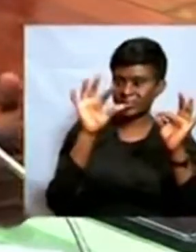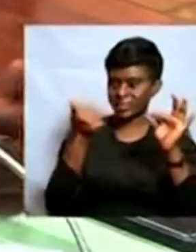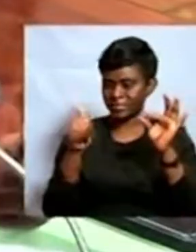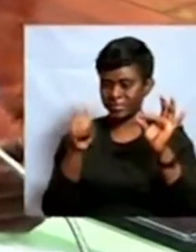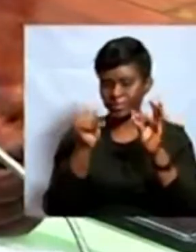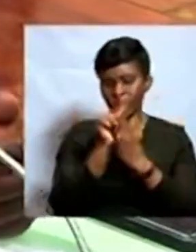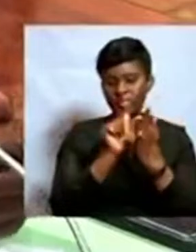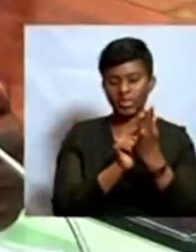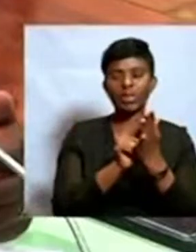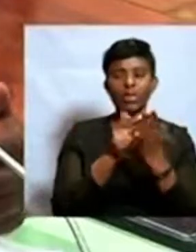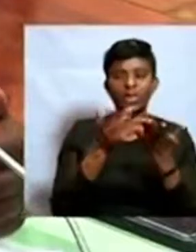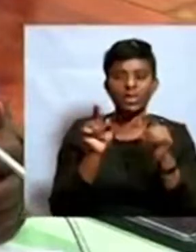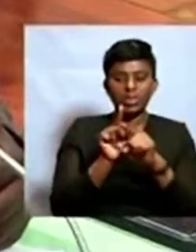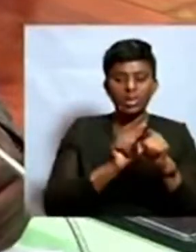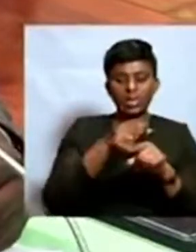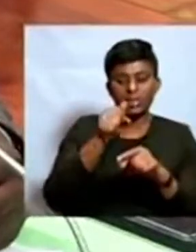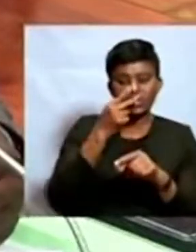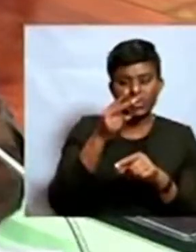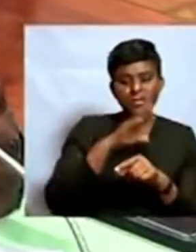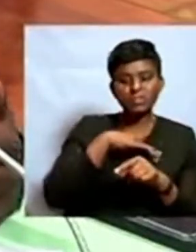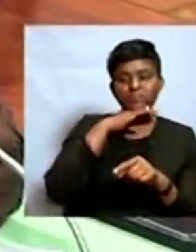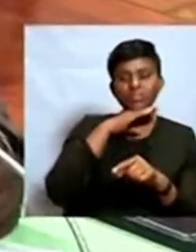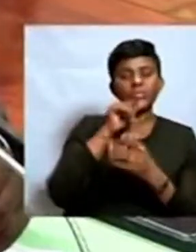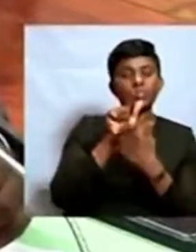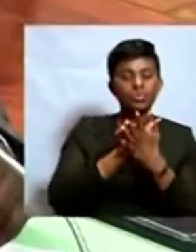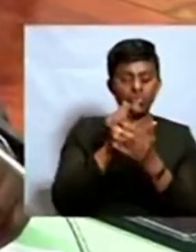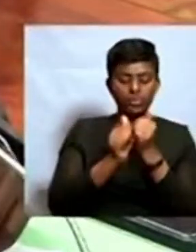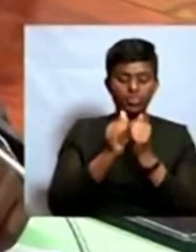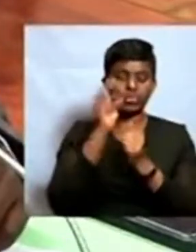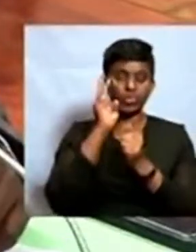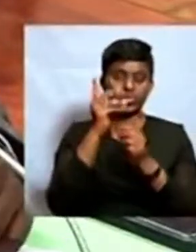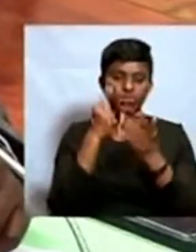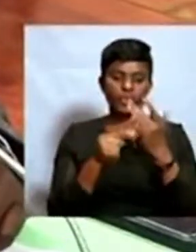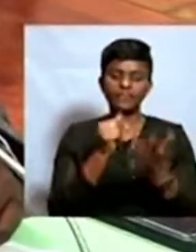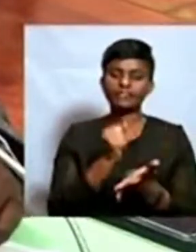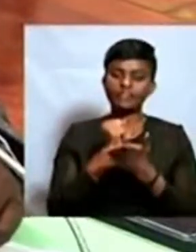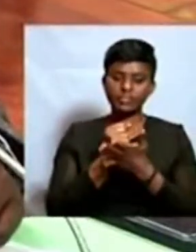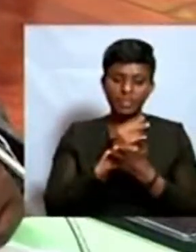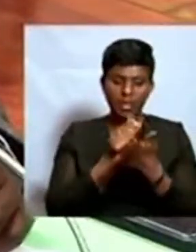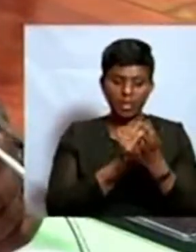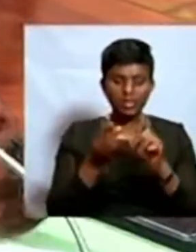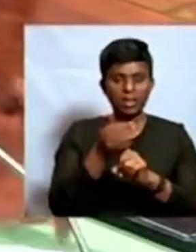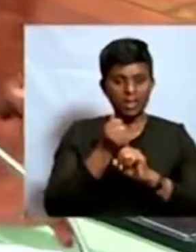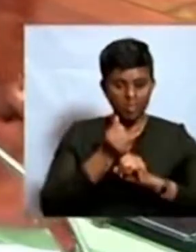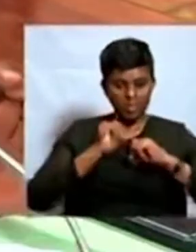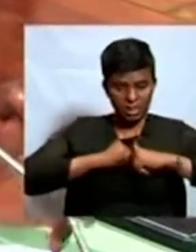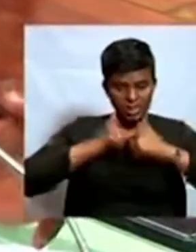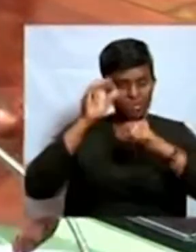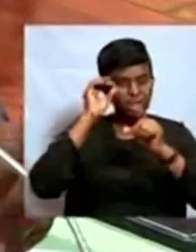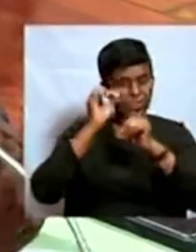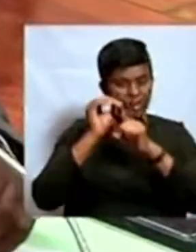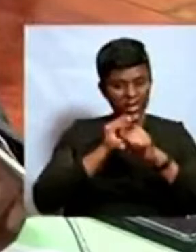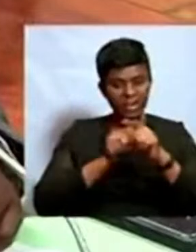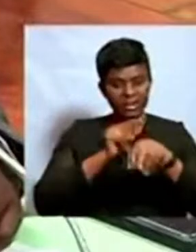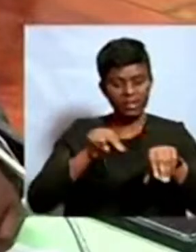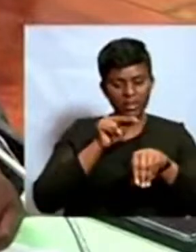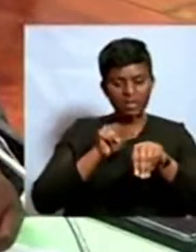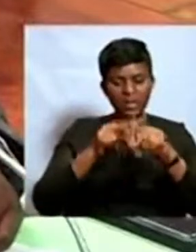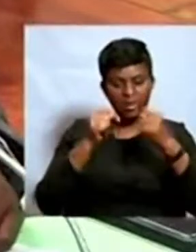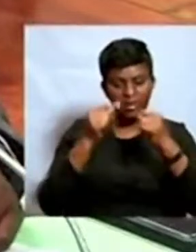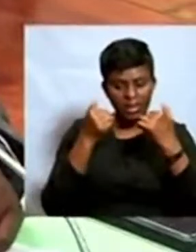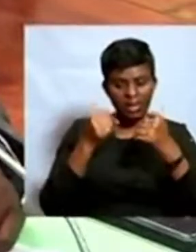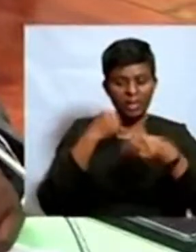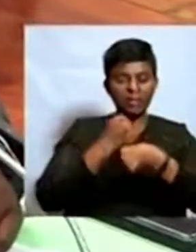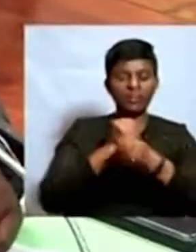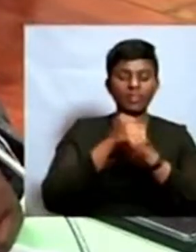look at them as sufficient laws that are going to help us achieve our objective as a nation of trying to